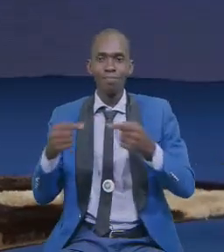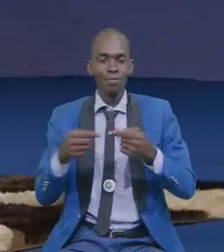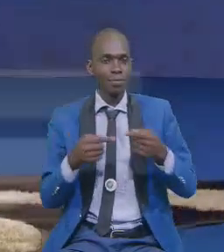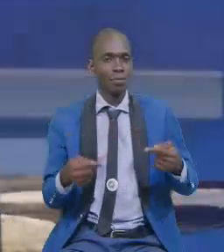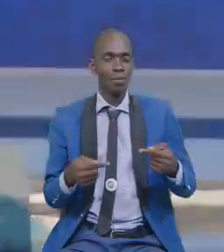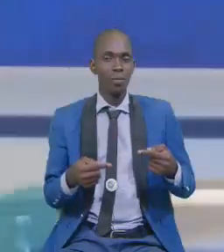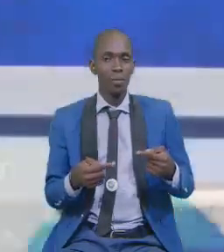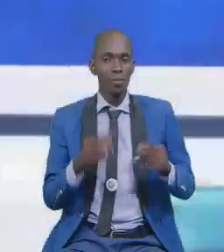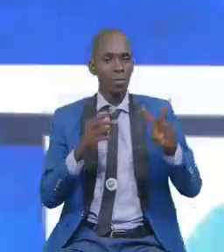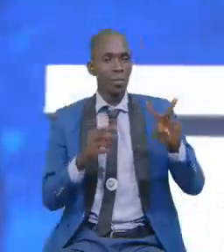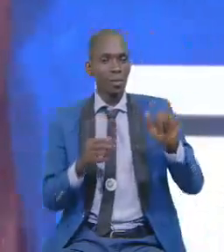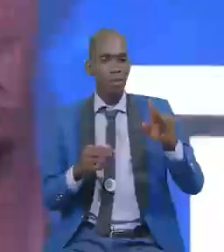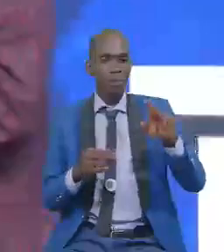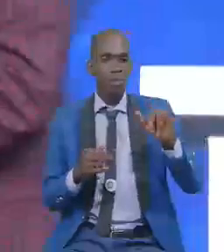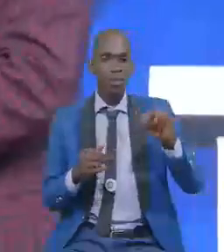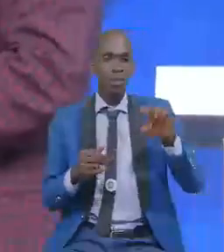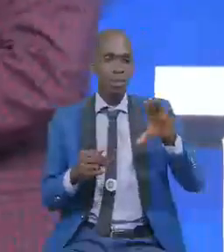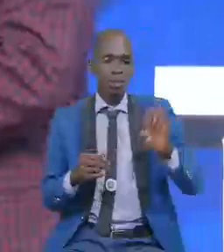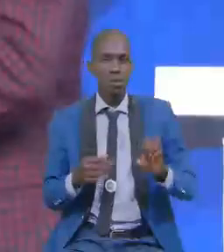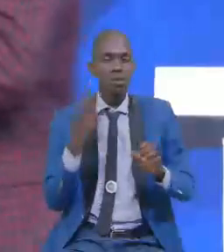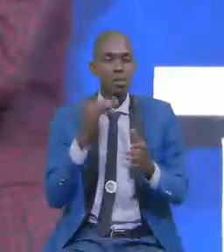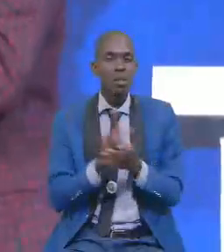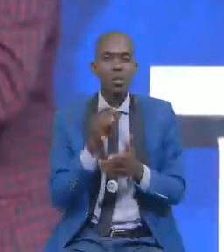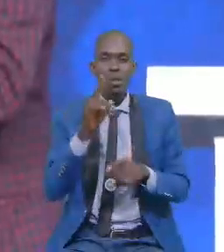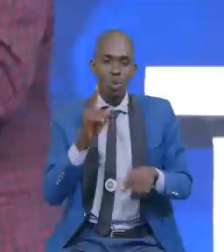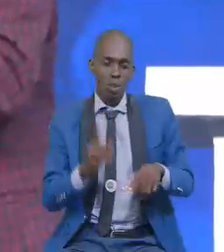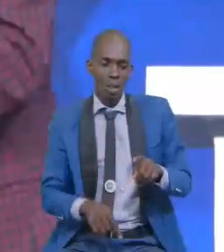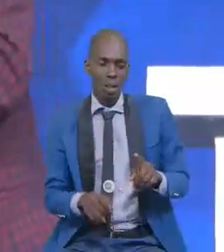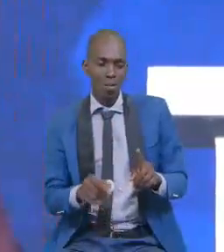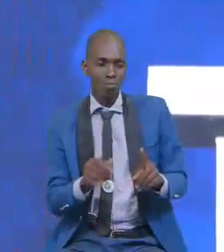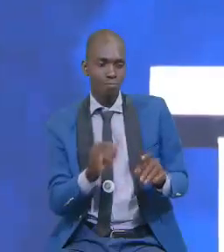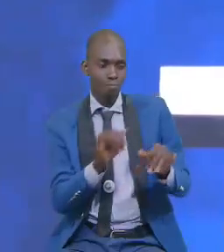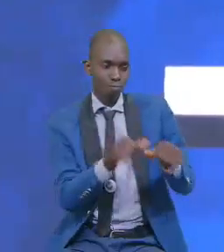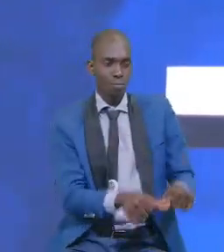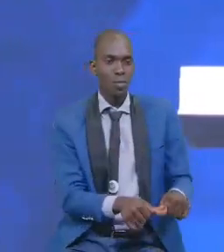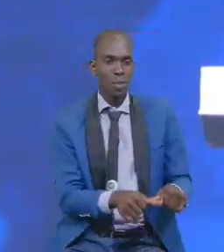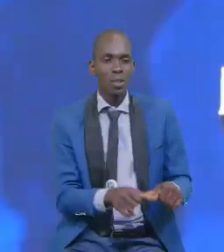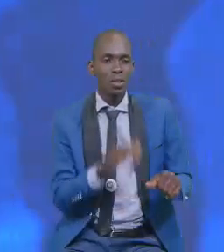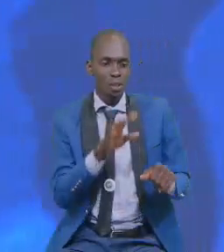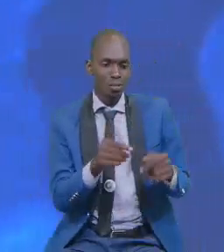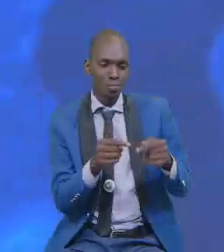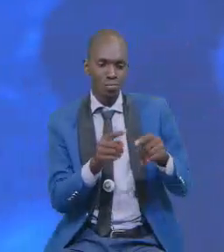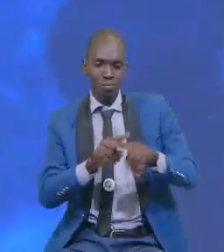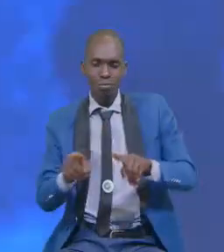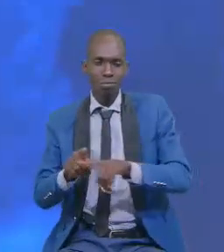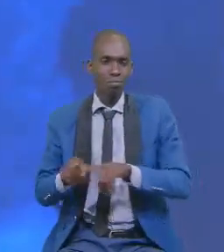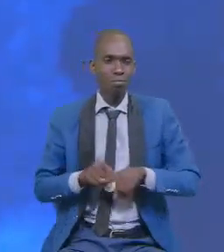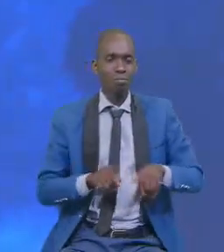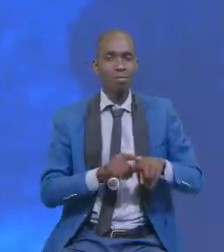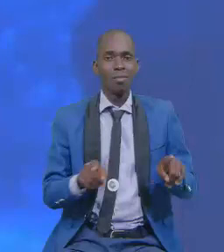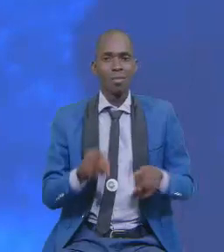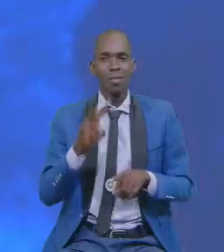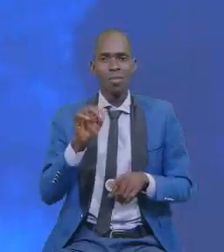You cannot really pin them down. They vary so much. Now, they lean like this, and when